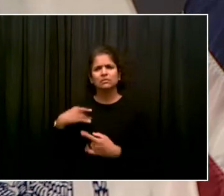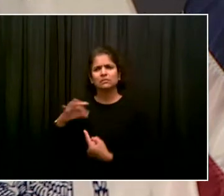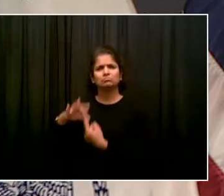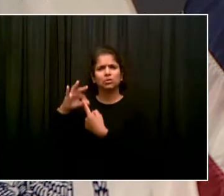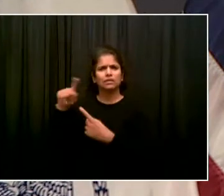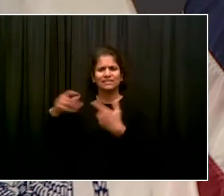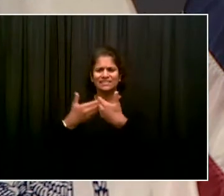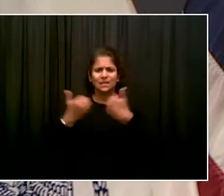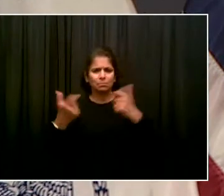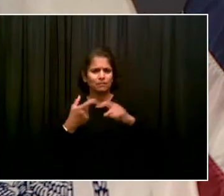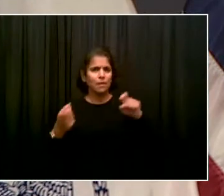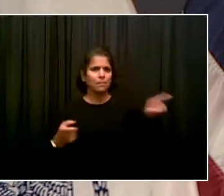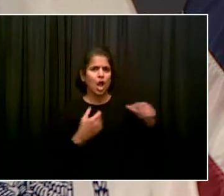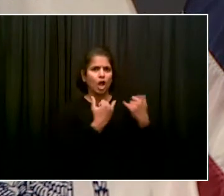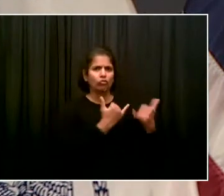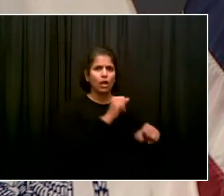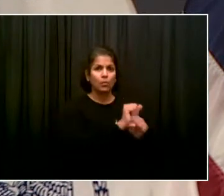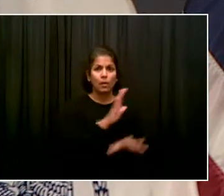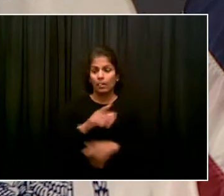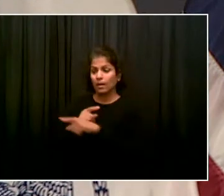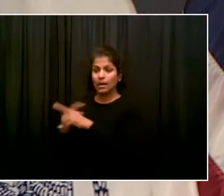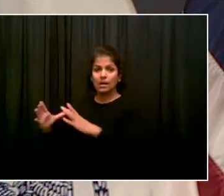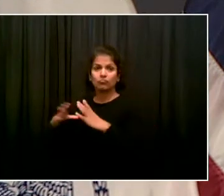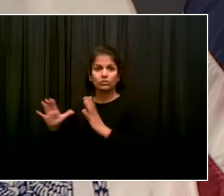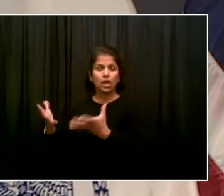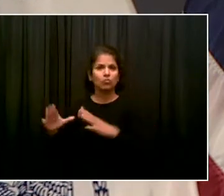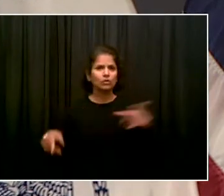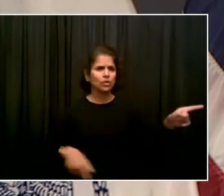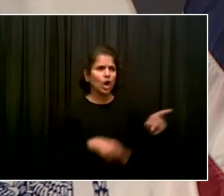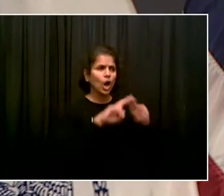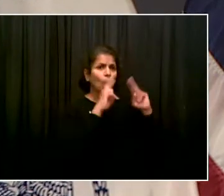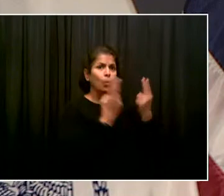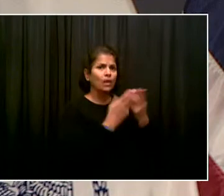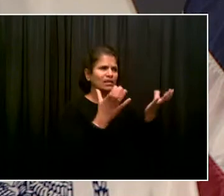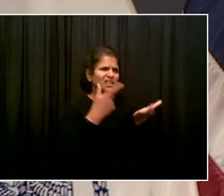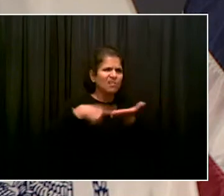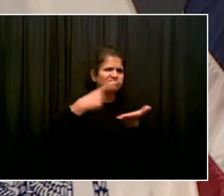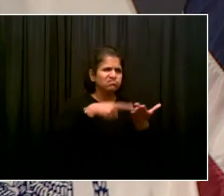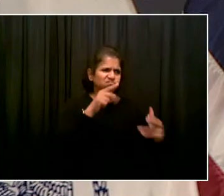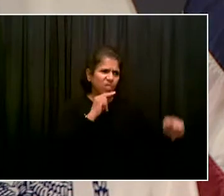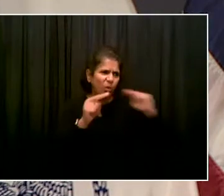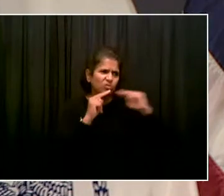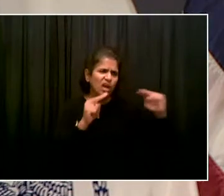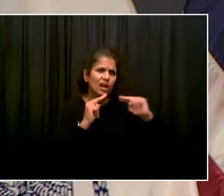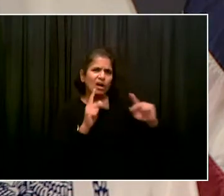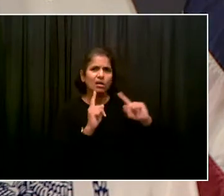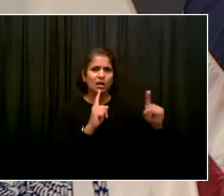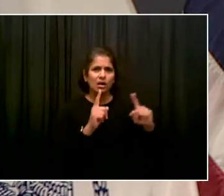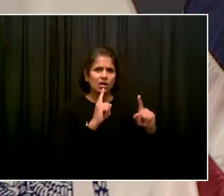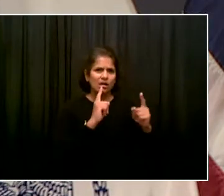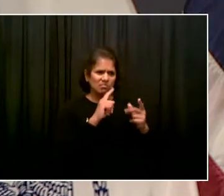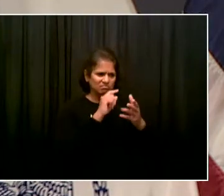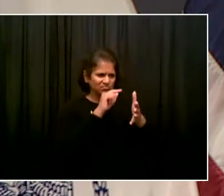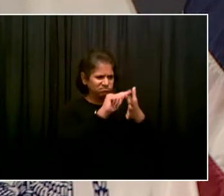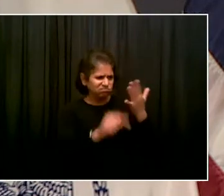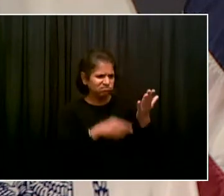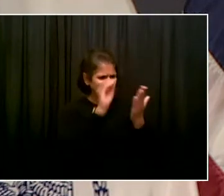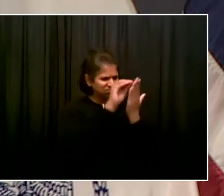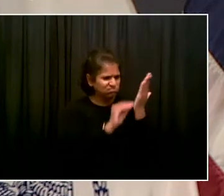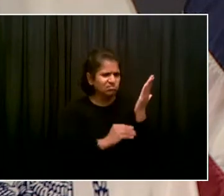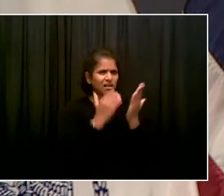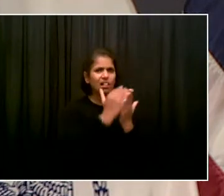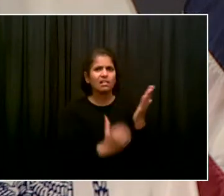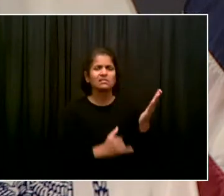an exhaustive process, in a democratic process, because it's the people elected to represent the members, and yes, that does include